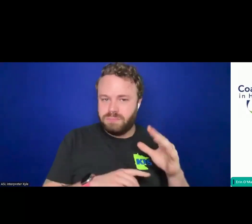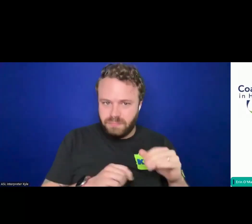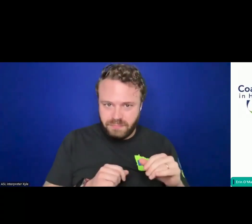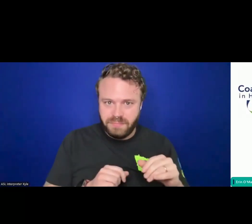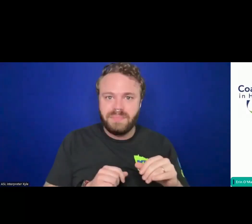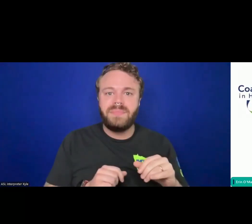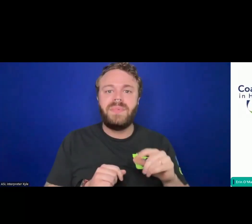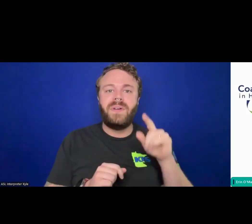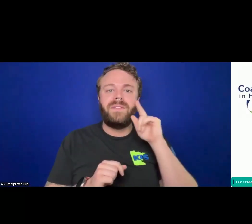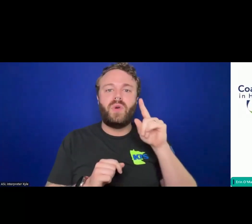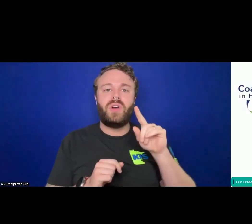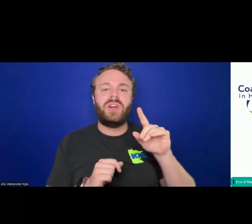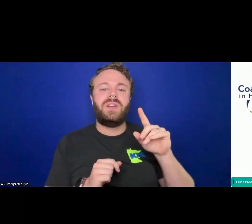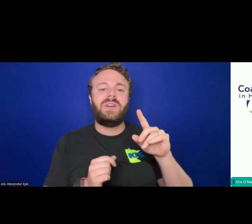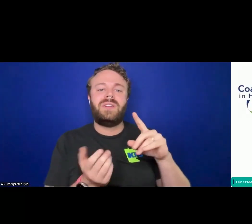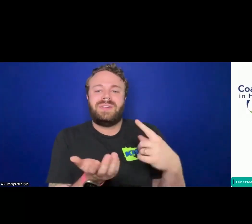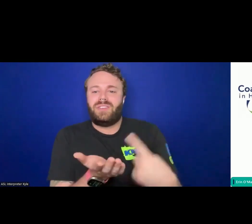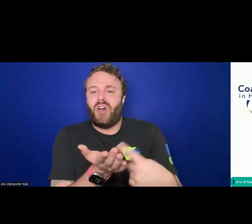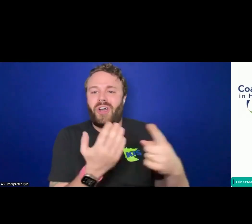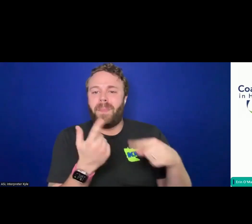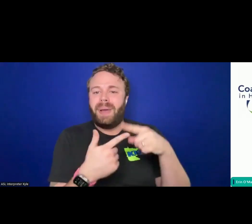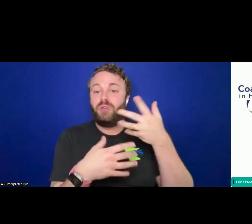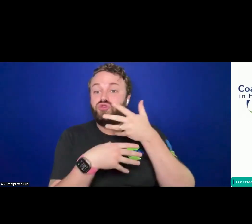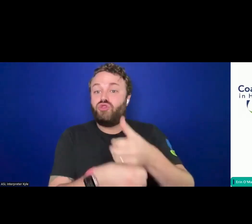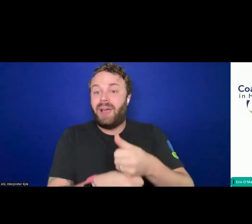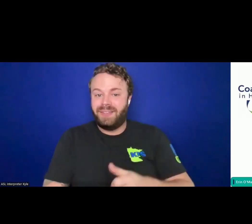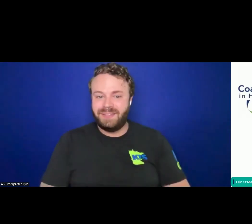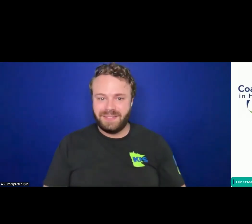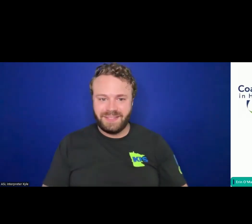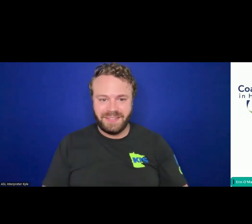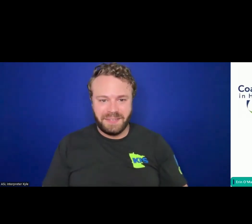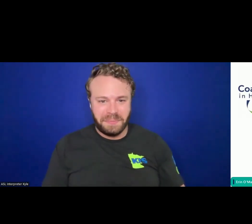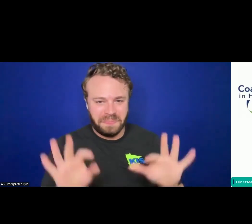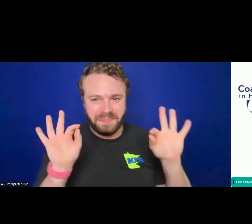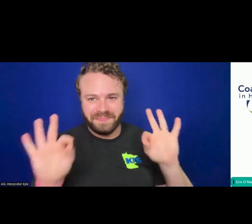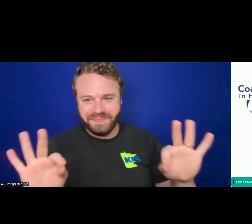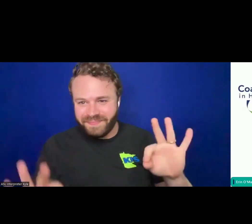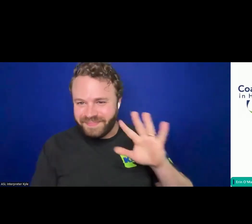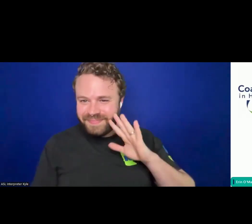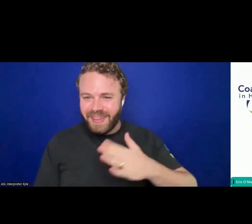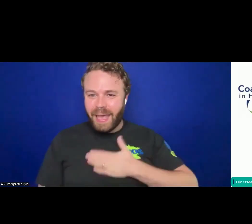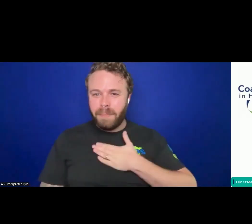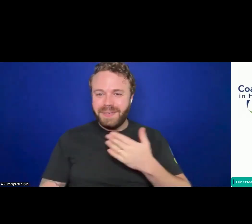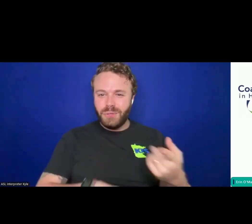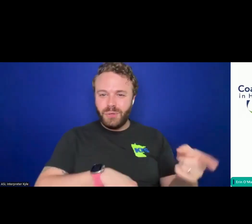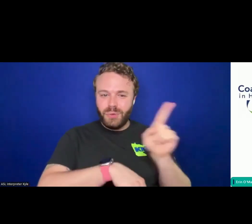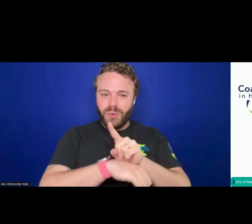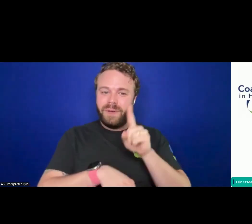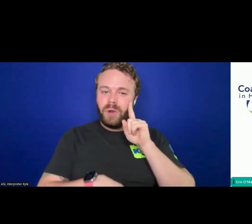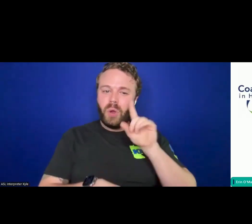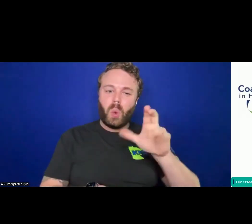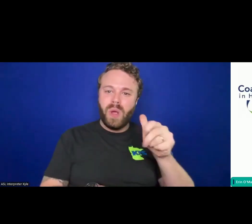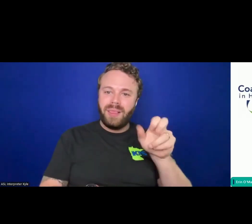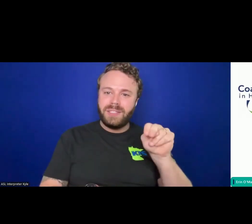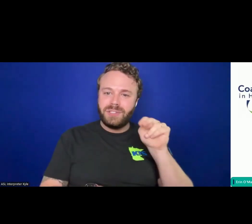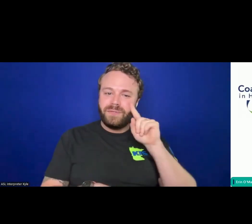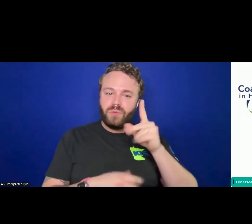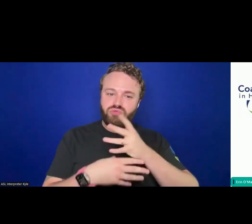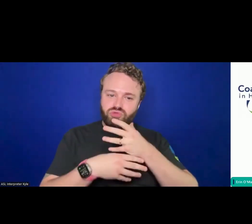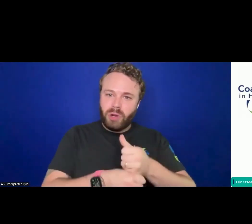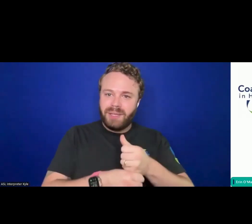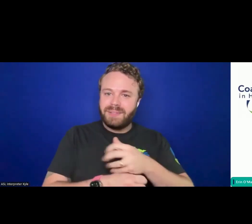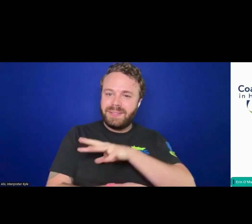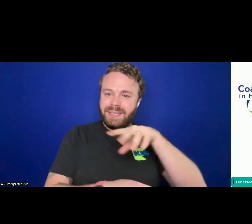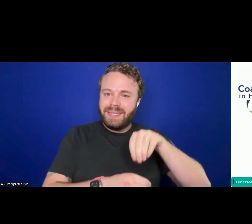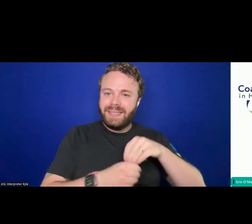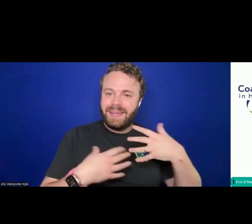trust. Great. Thank you so much. It's a pleasure to be here today on behalf of the Coalition for Trust in Health and Science. We were formed